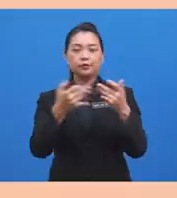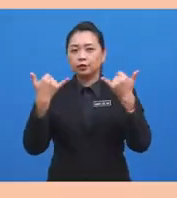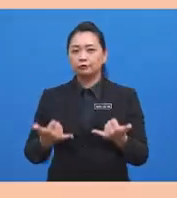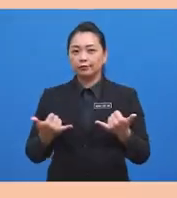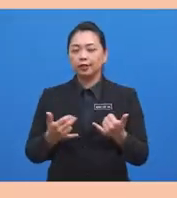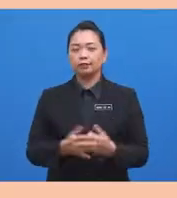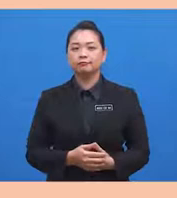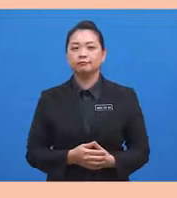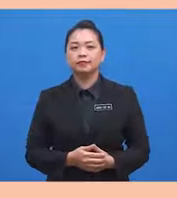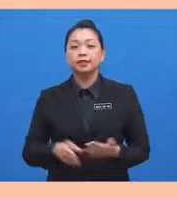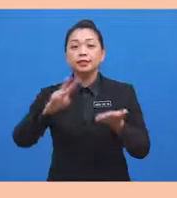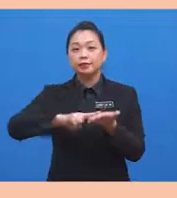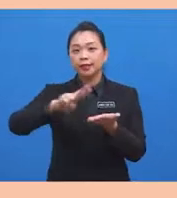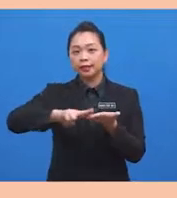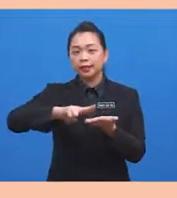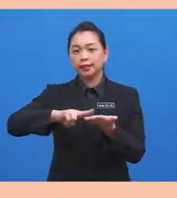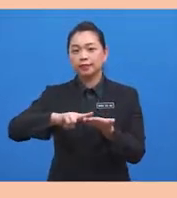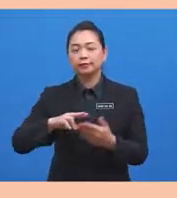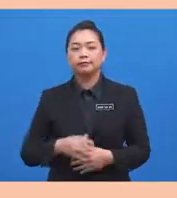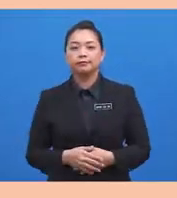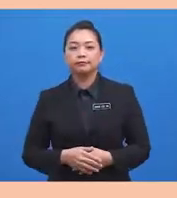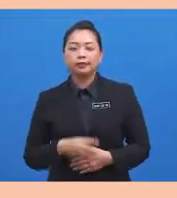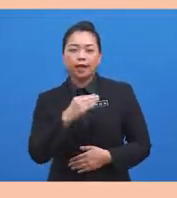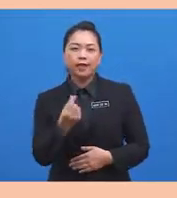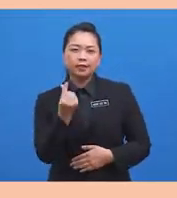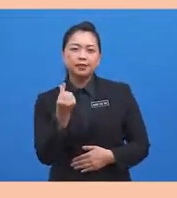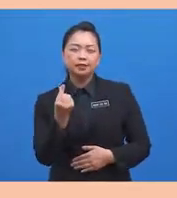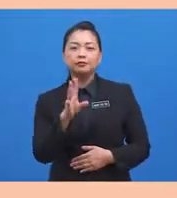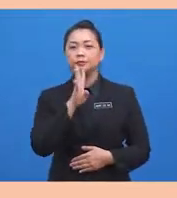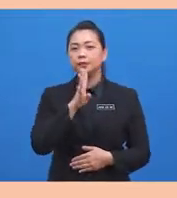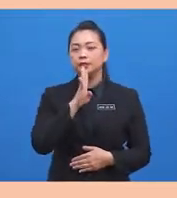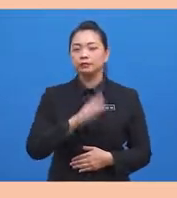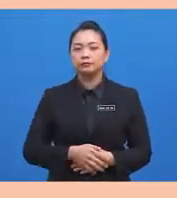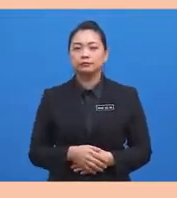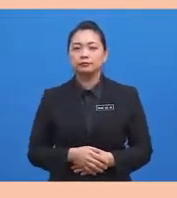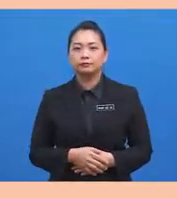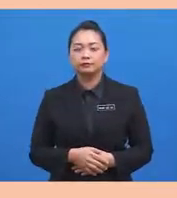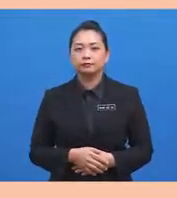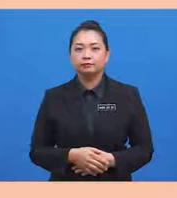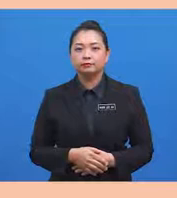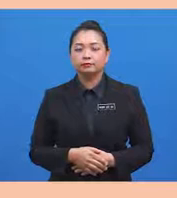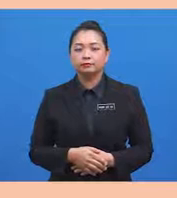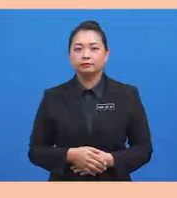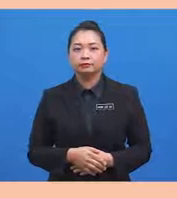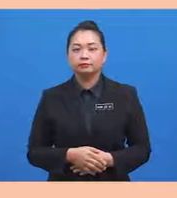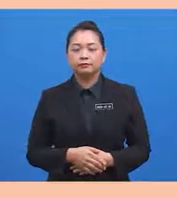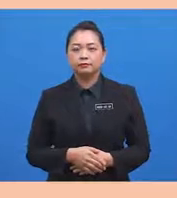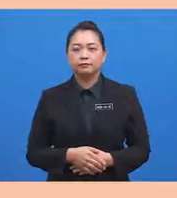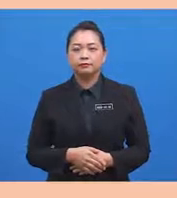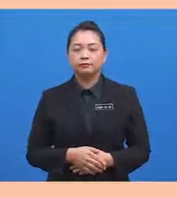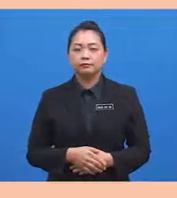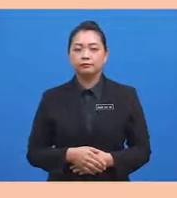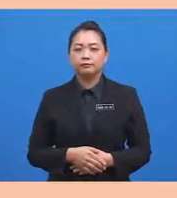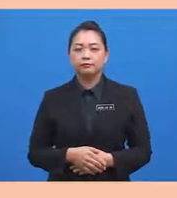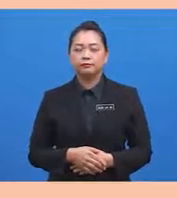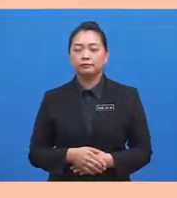skill for today is reading. We will do a little of speaking too, but the teaching of the speaking skill will be more of at a